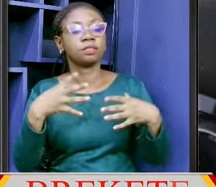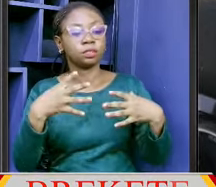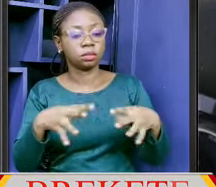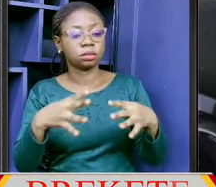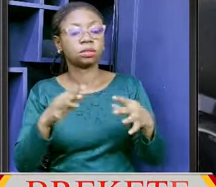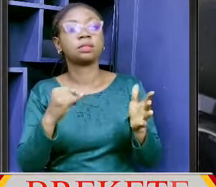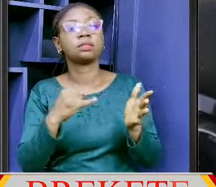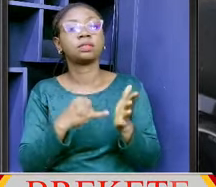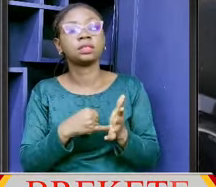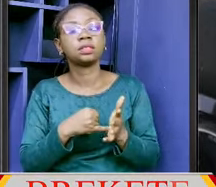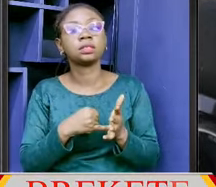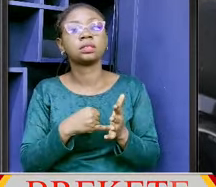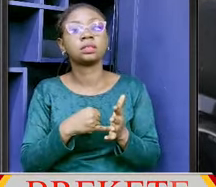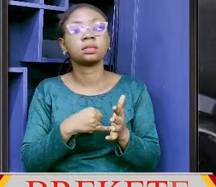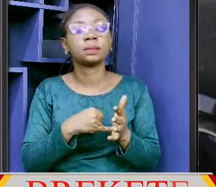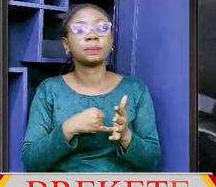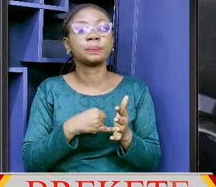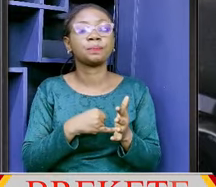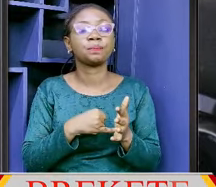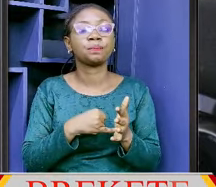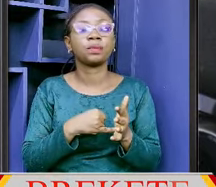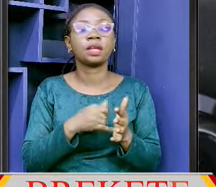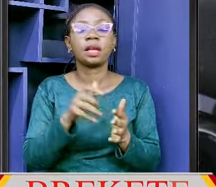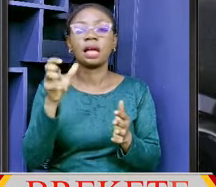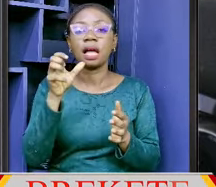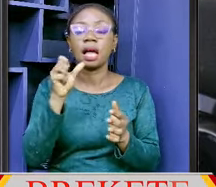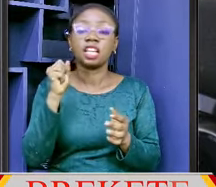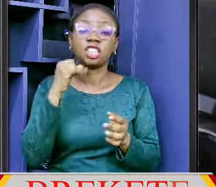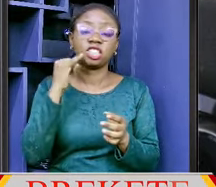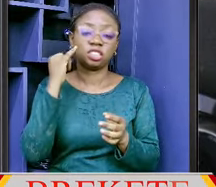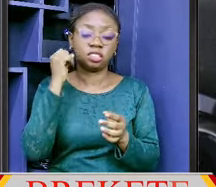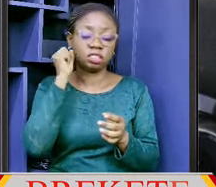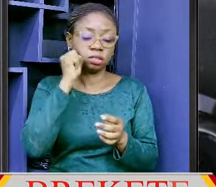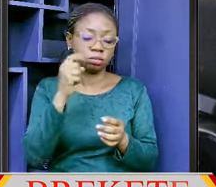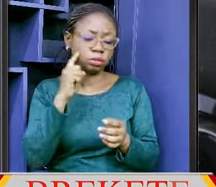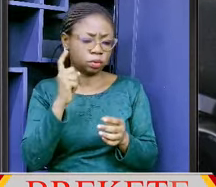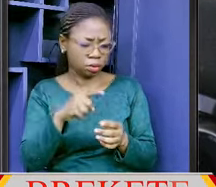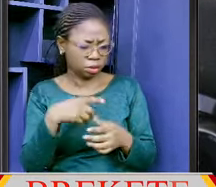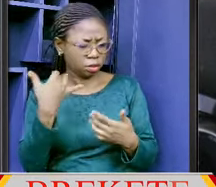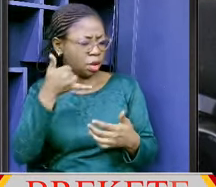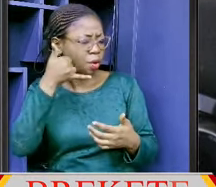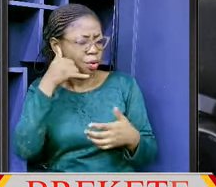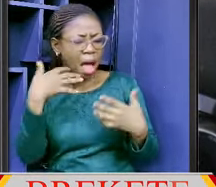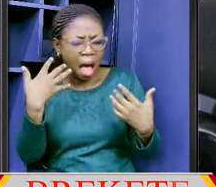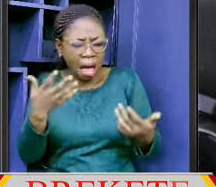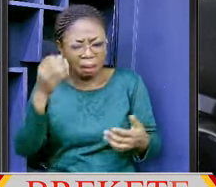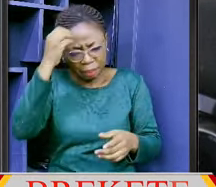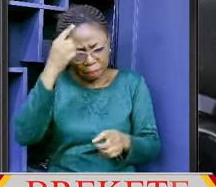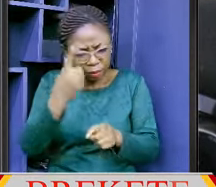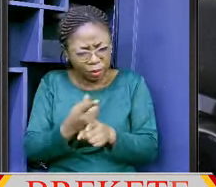can't discover, say they don't sell the land. Mm. As she can't discover, she can't call you, say, brother,